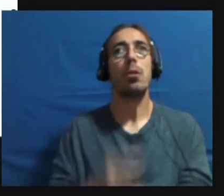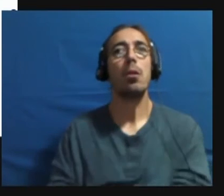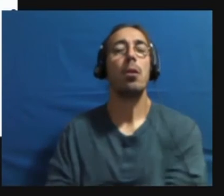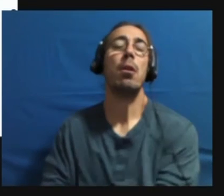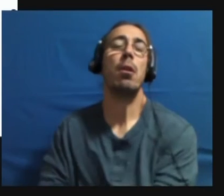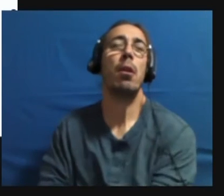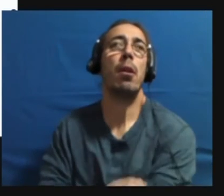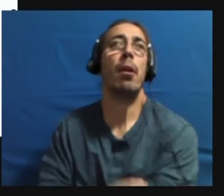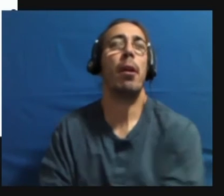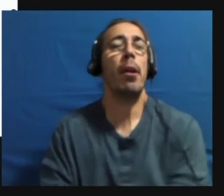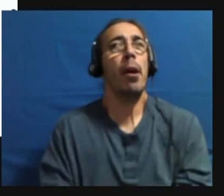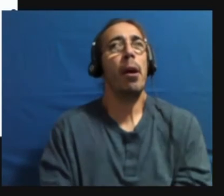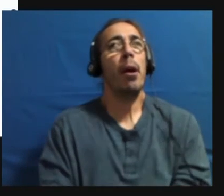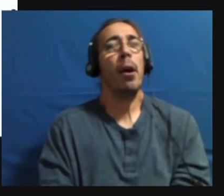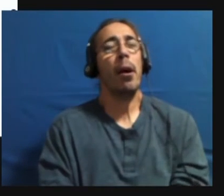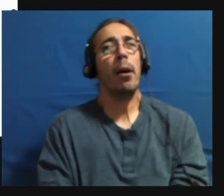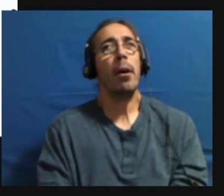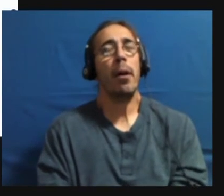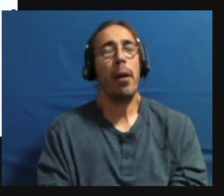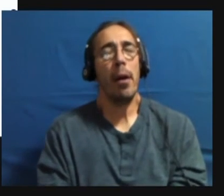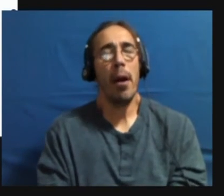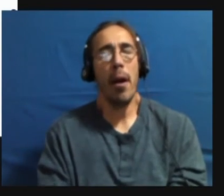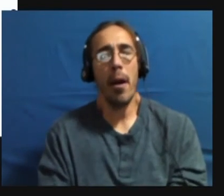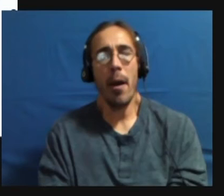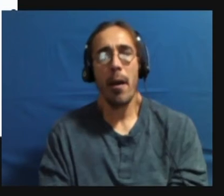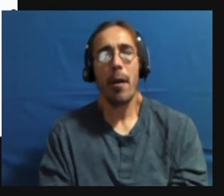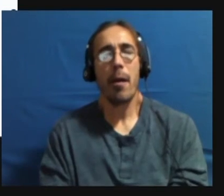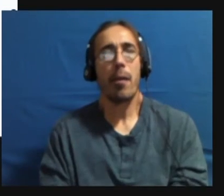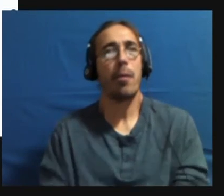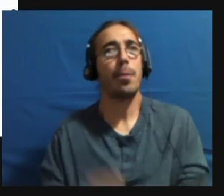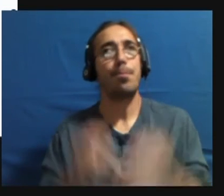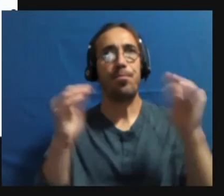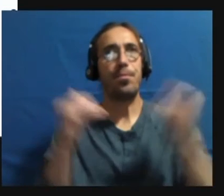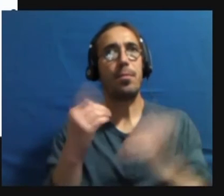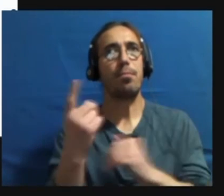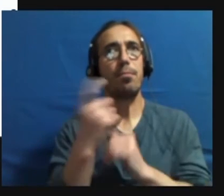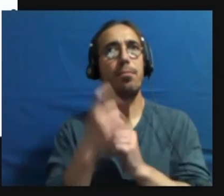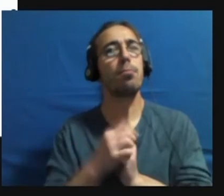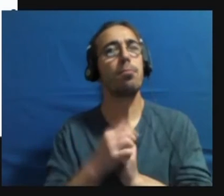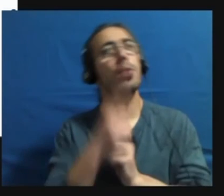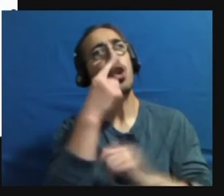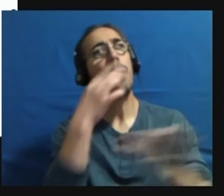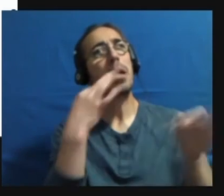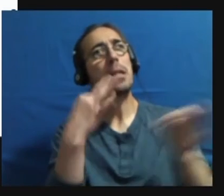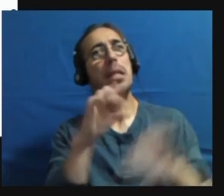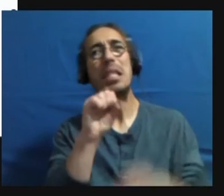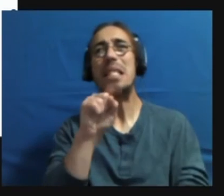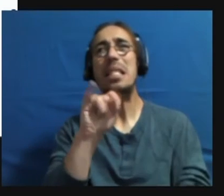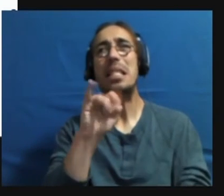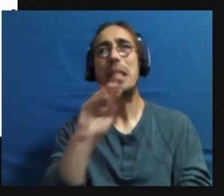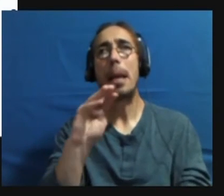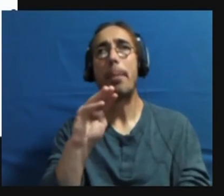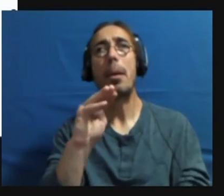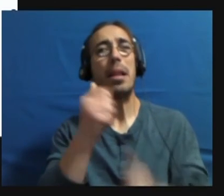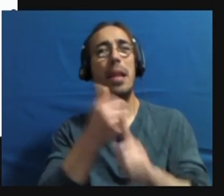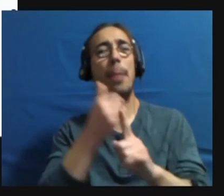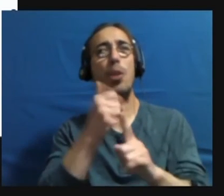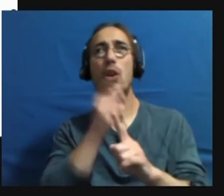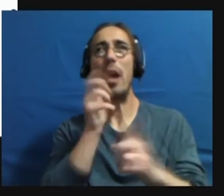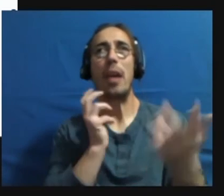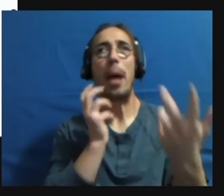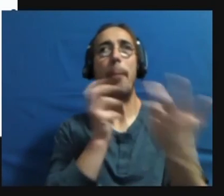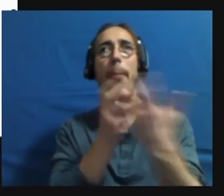All right. Next question. Can you talk about stems that might not be compatible with the